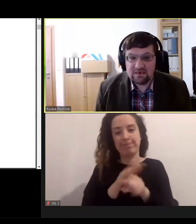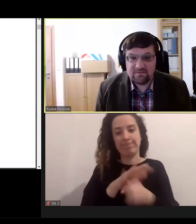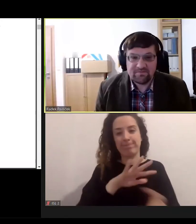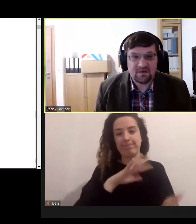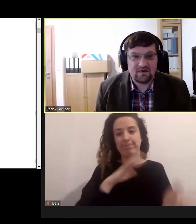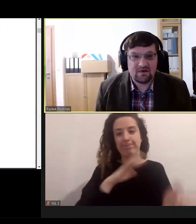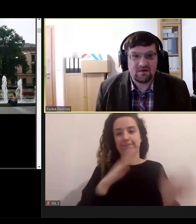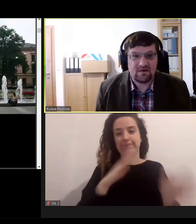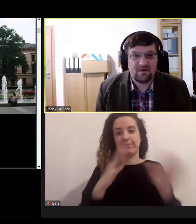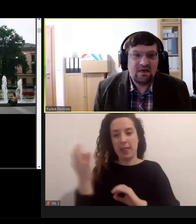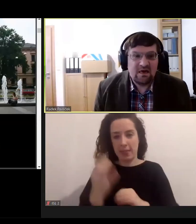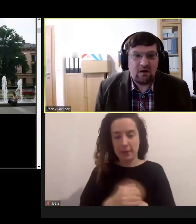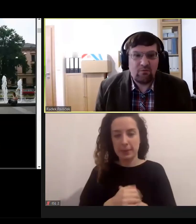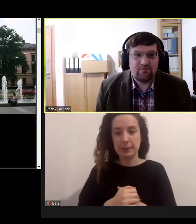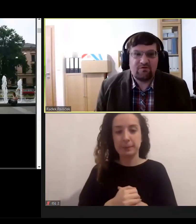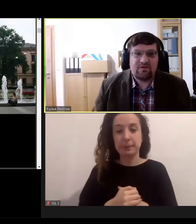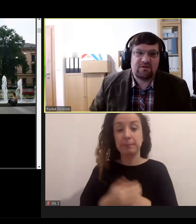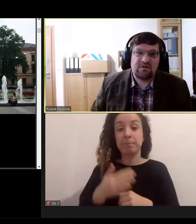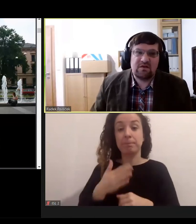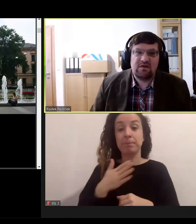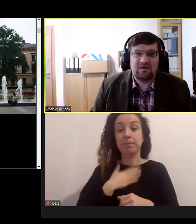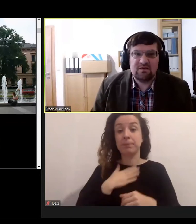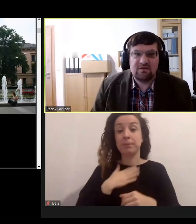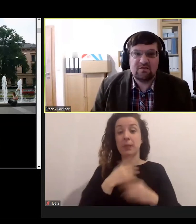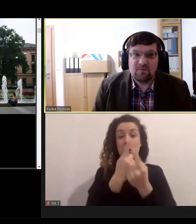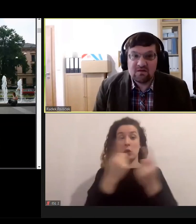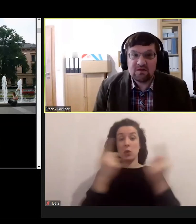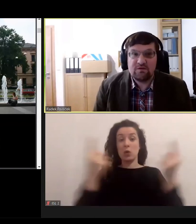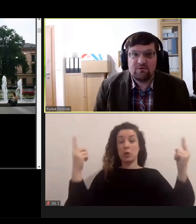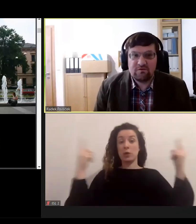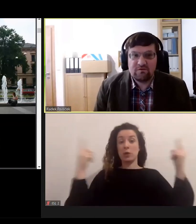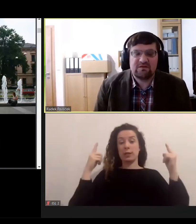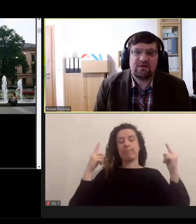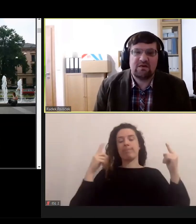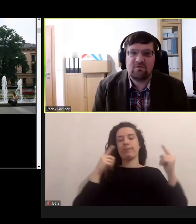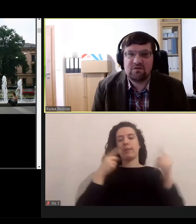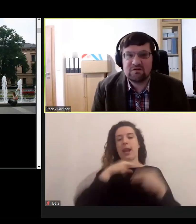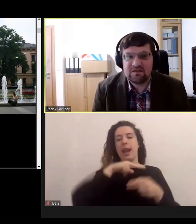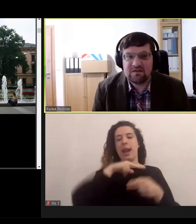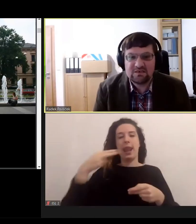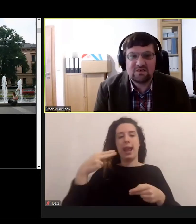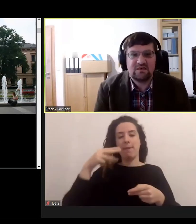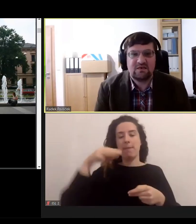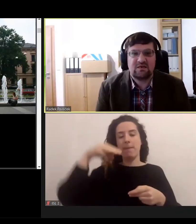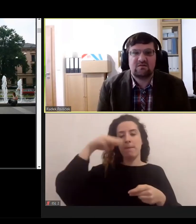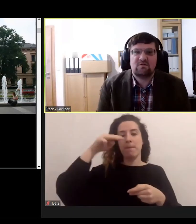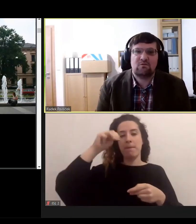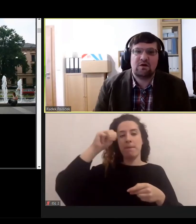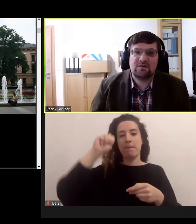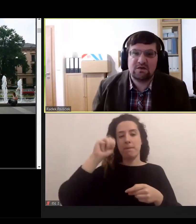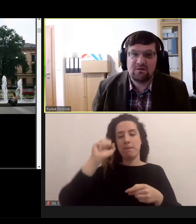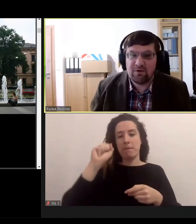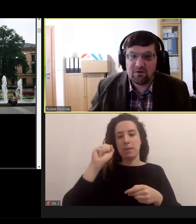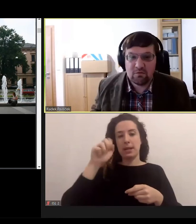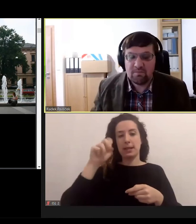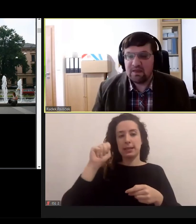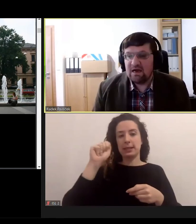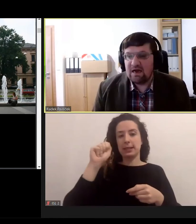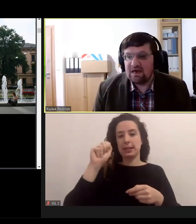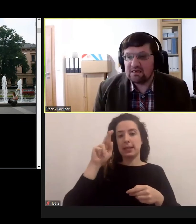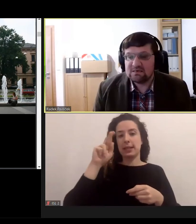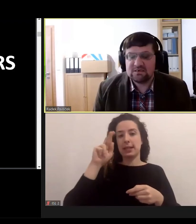Pavlíček. Pavlíček. Okay. That's the right pronunciation, but you did well. Pavlíček